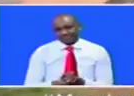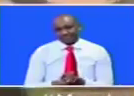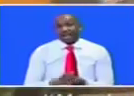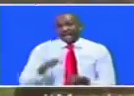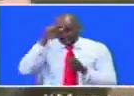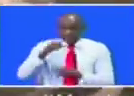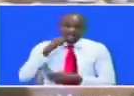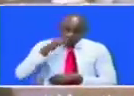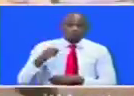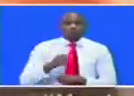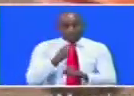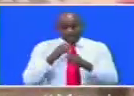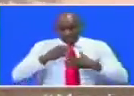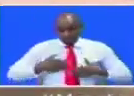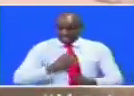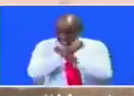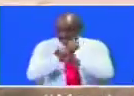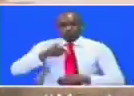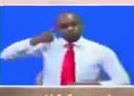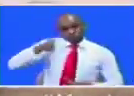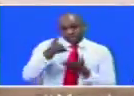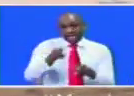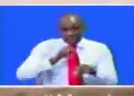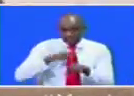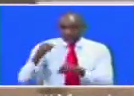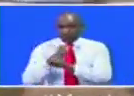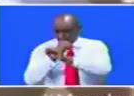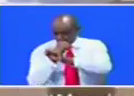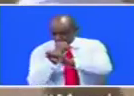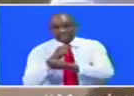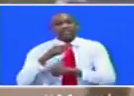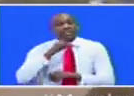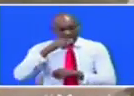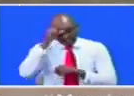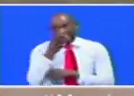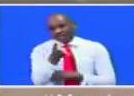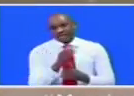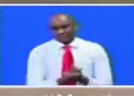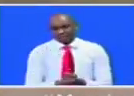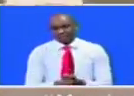Governor Joho's bodyguard was shot in the leg as he whisked away his boss to safety.